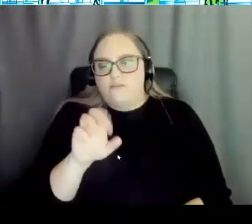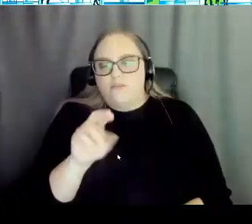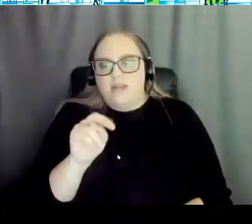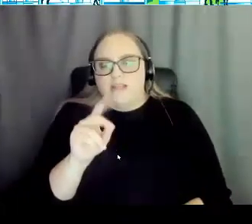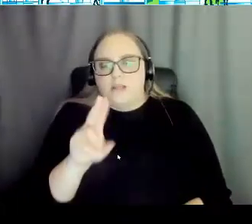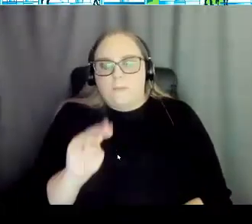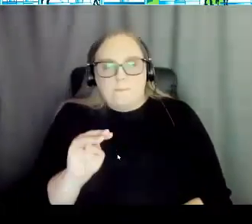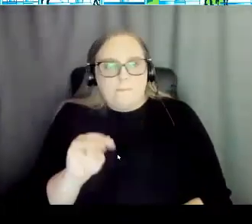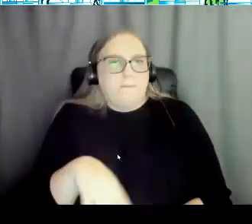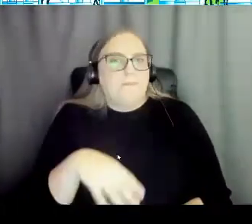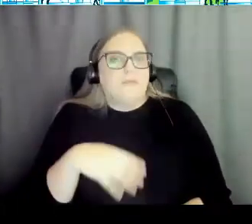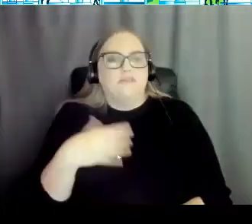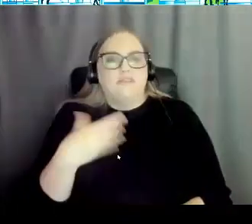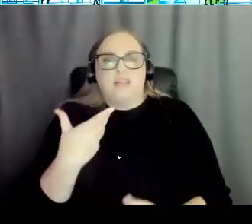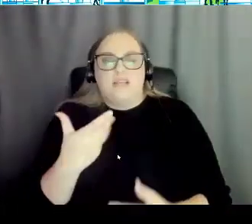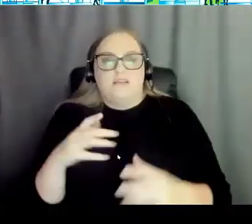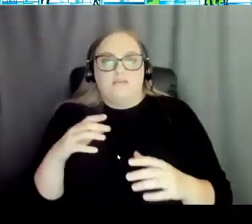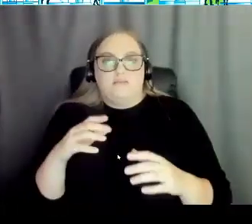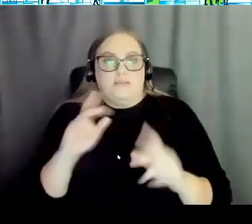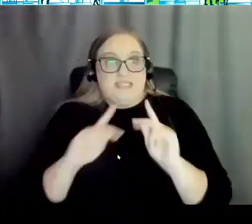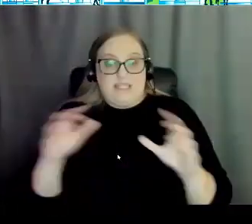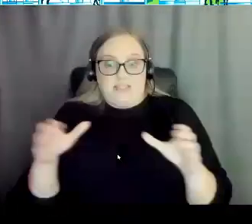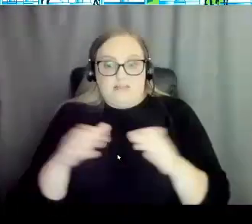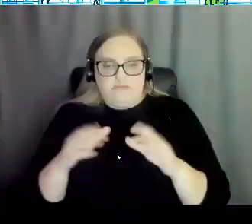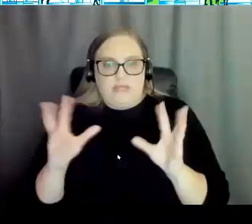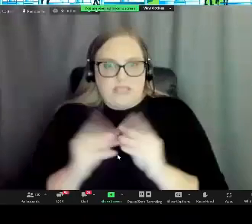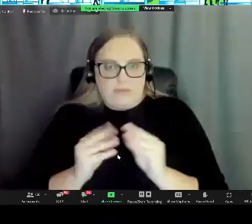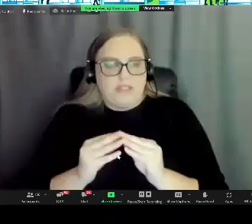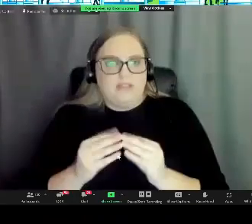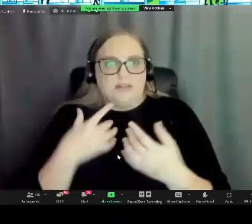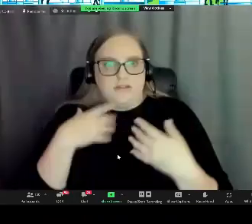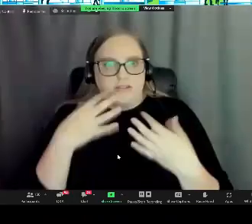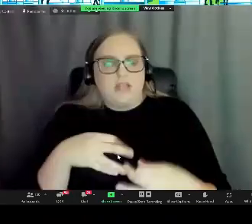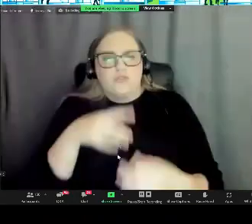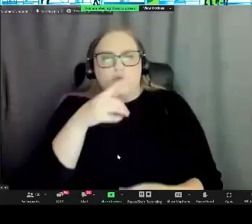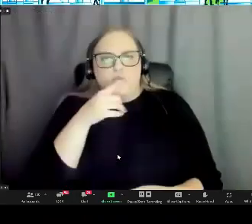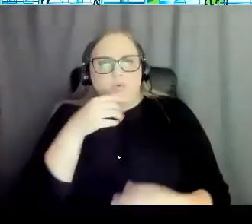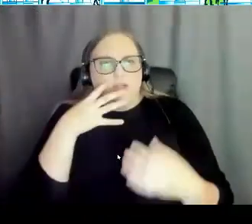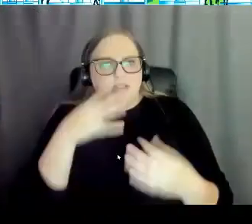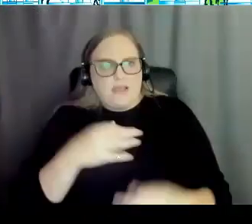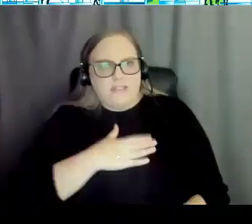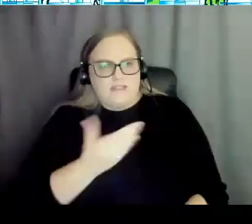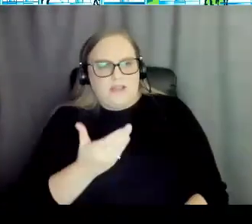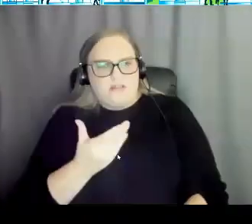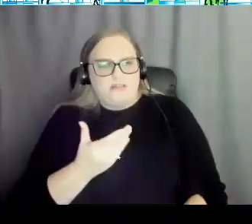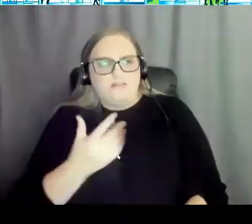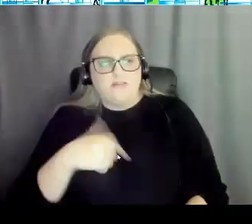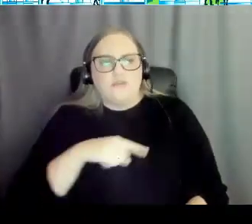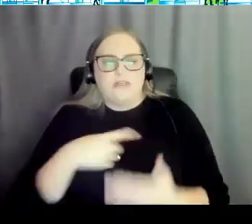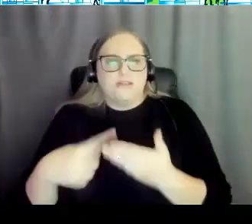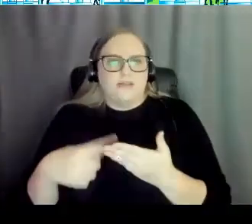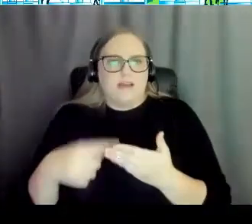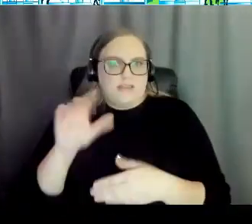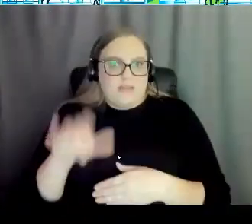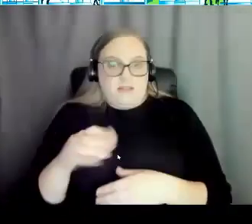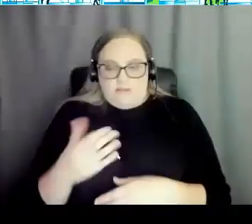a citizen assembly that decides this? Who decides what consent means for a community? And we discussed that a little bit in our last